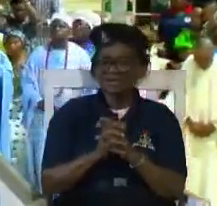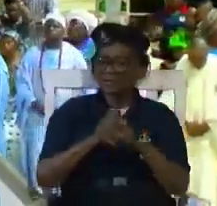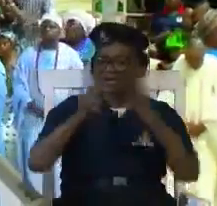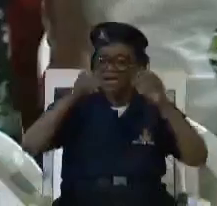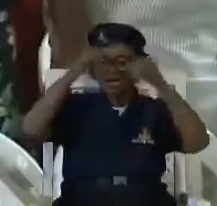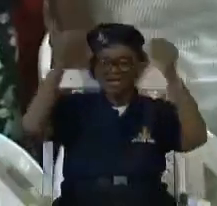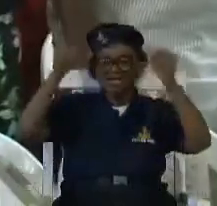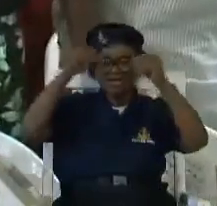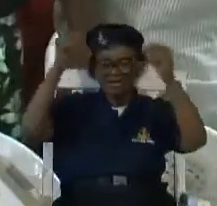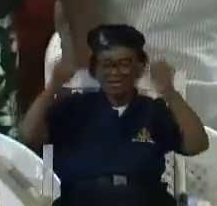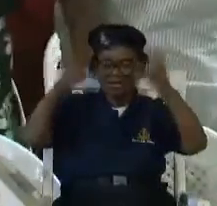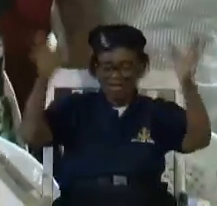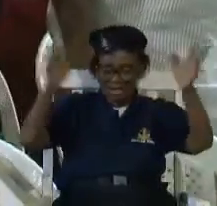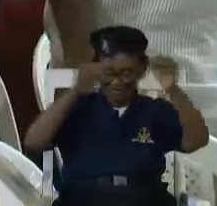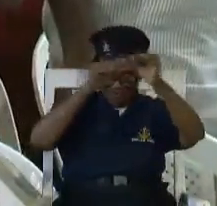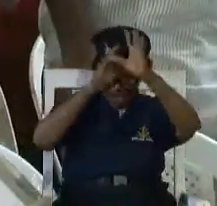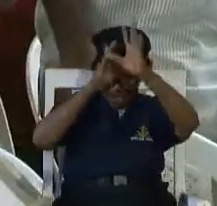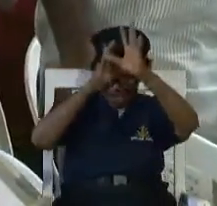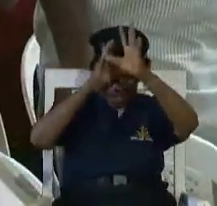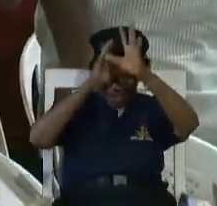Hallelujah, Father.